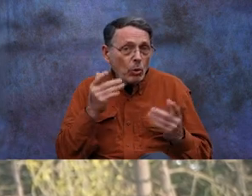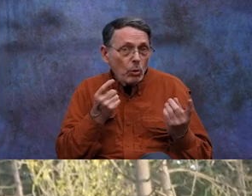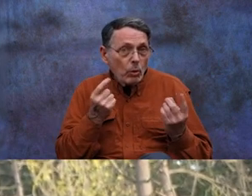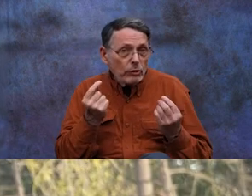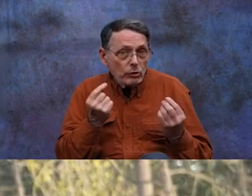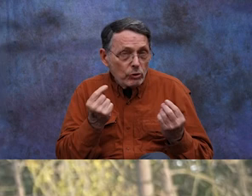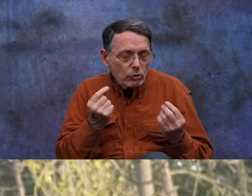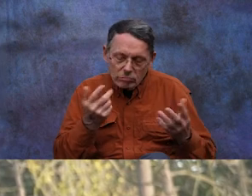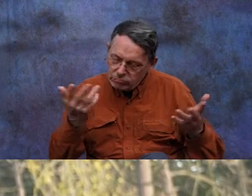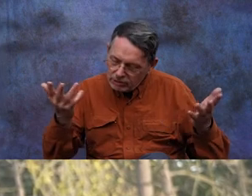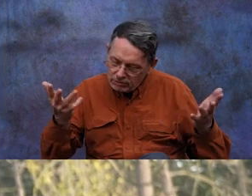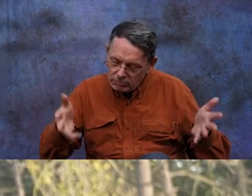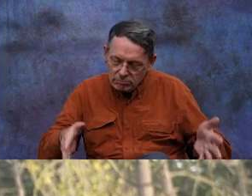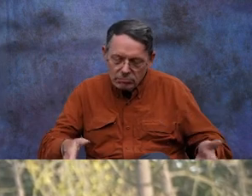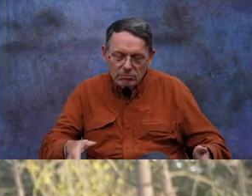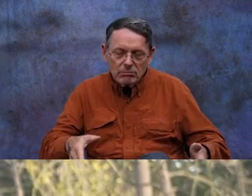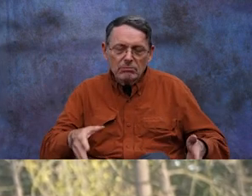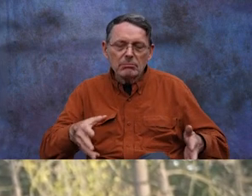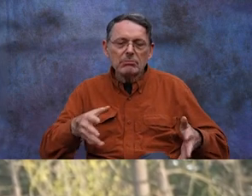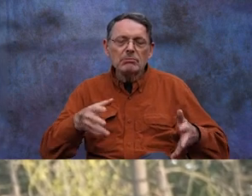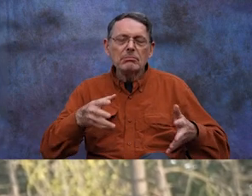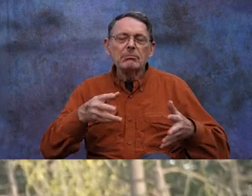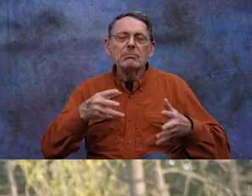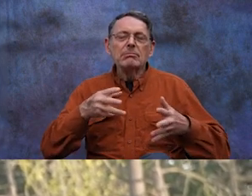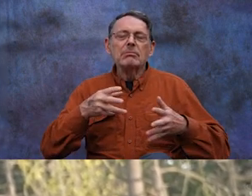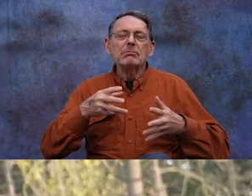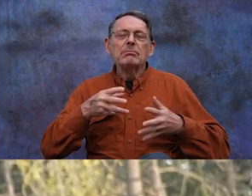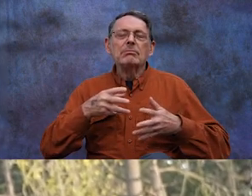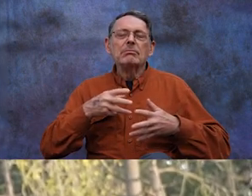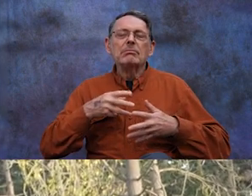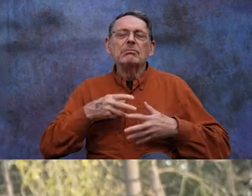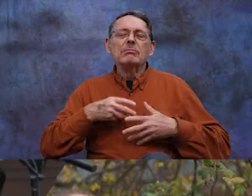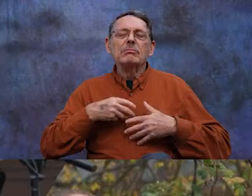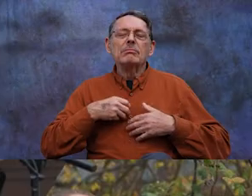take in a deep breath and let out a long sigh.